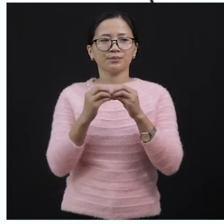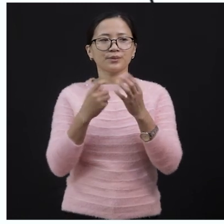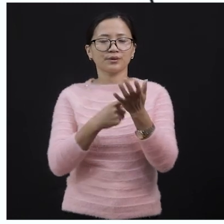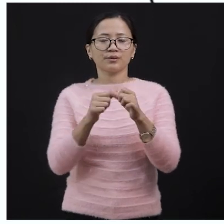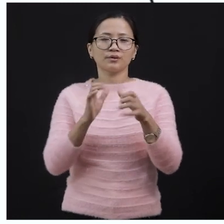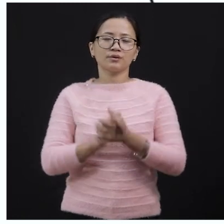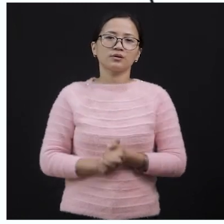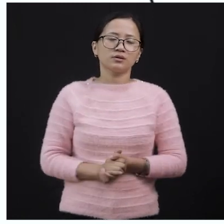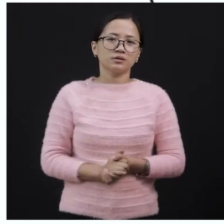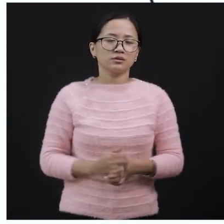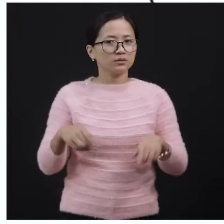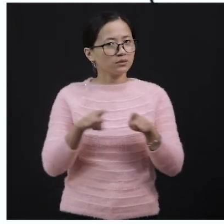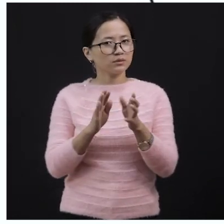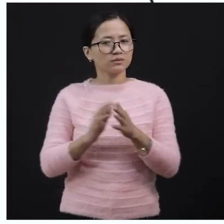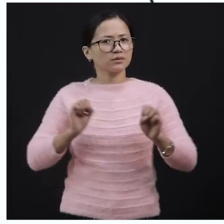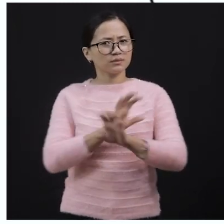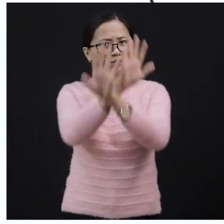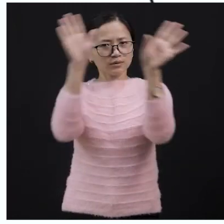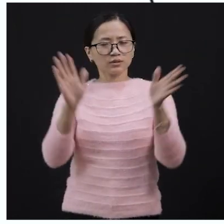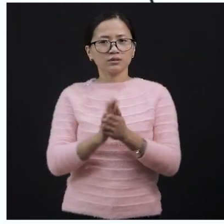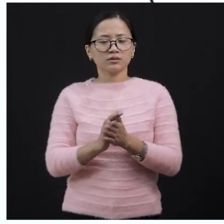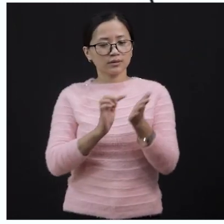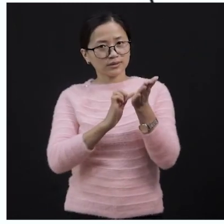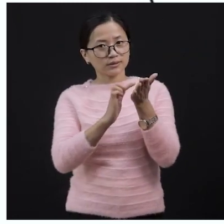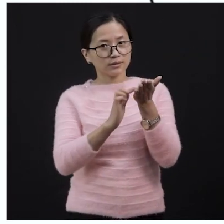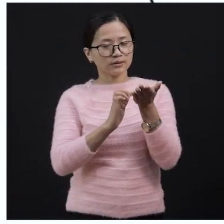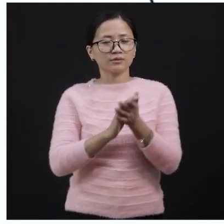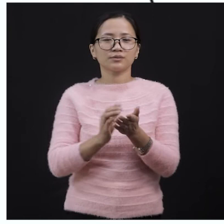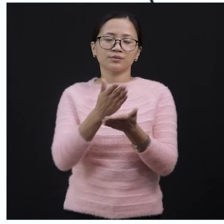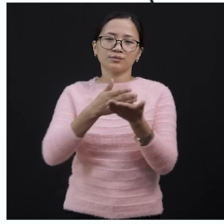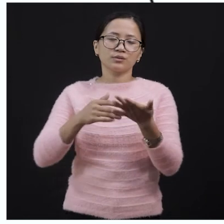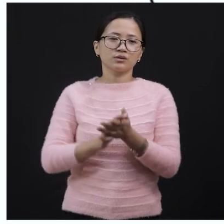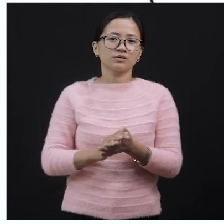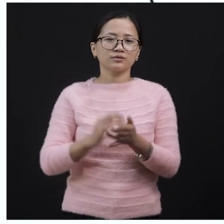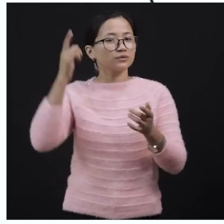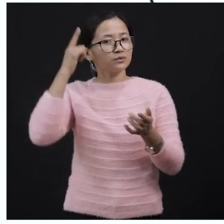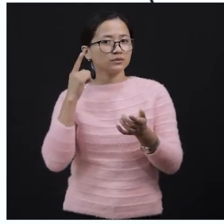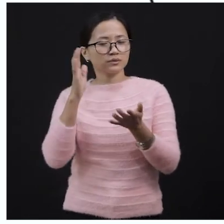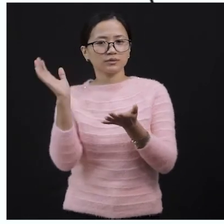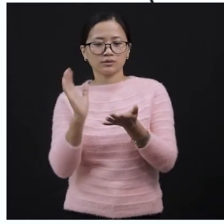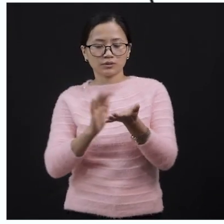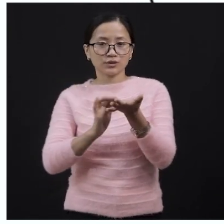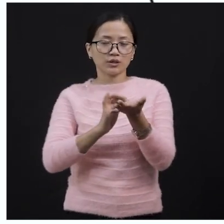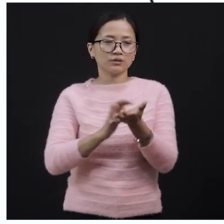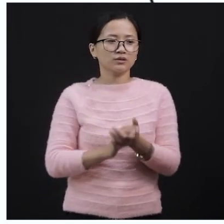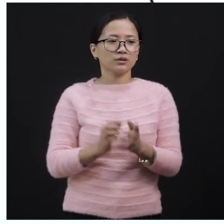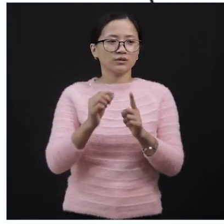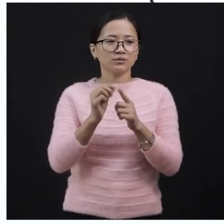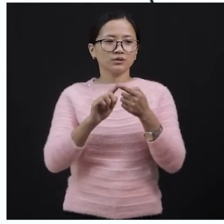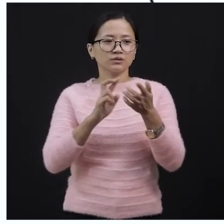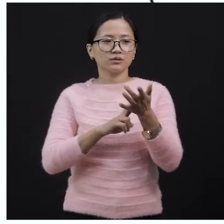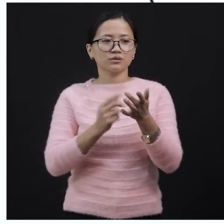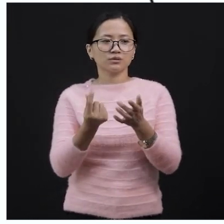umbra. And the light shaded part of the shadow is called